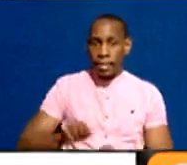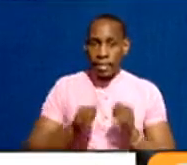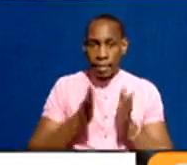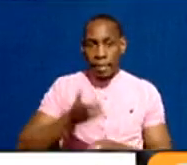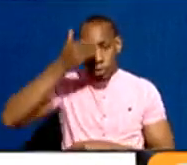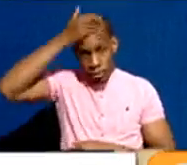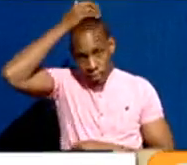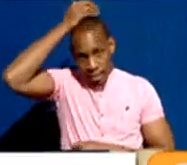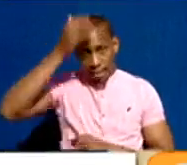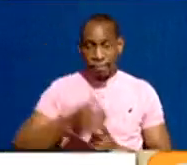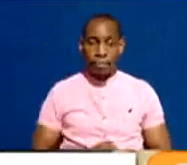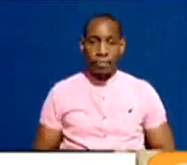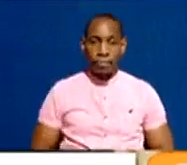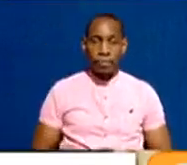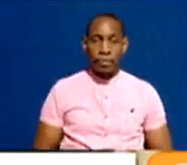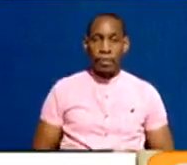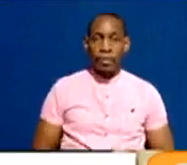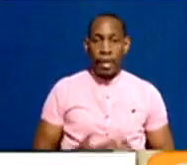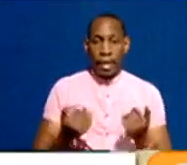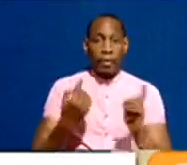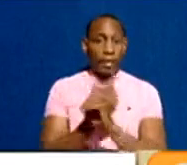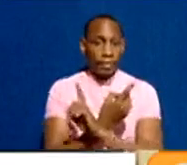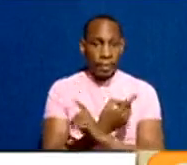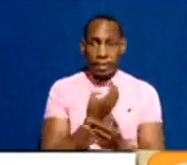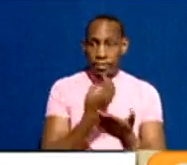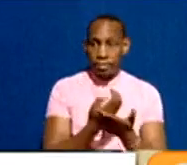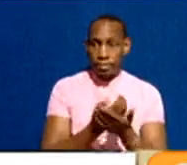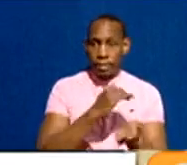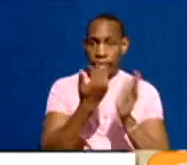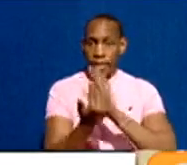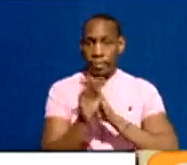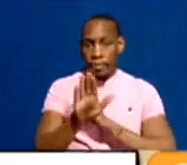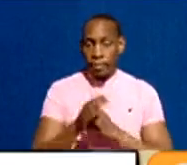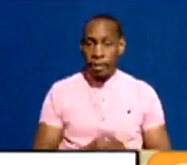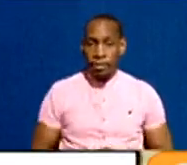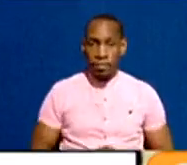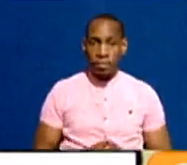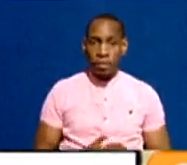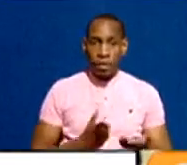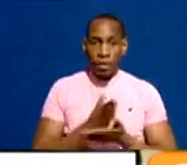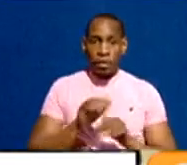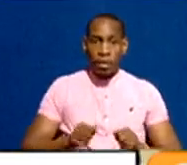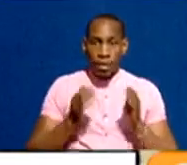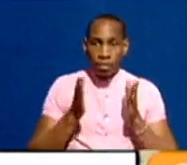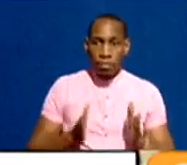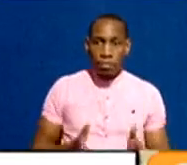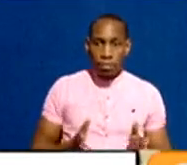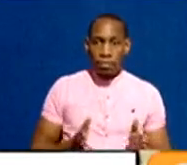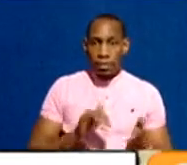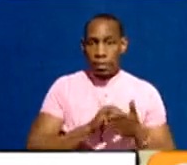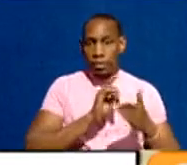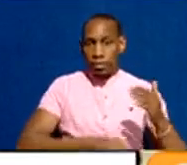Wafula Chebukati. To the contrary, the evidence before you by the chairman